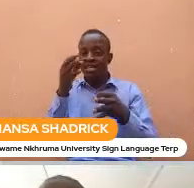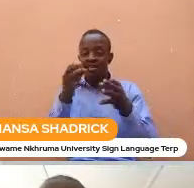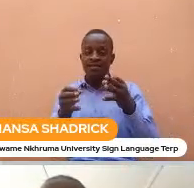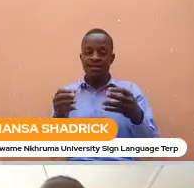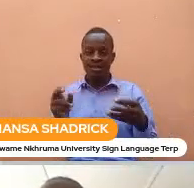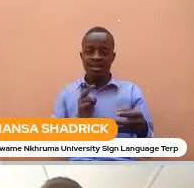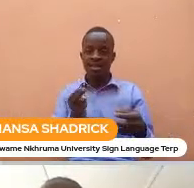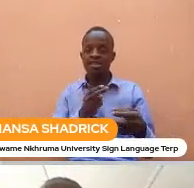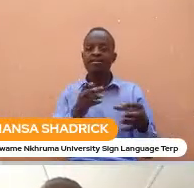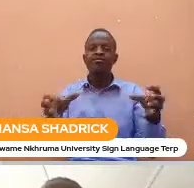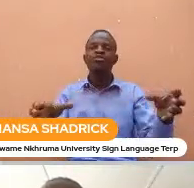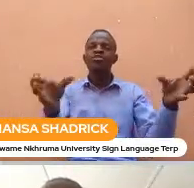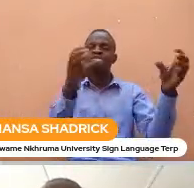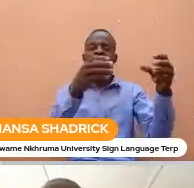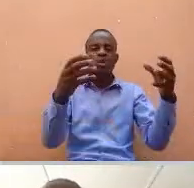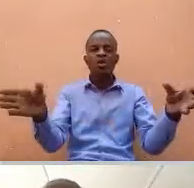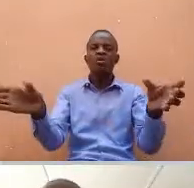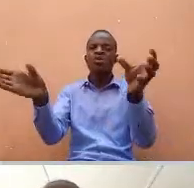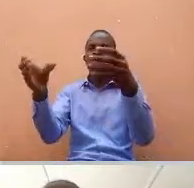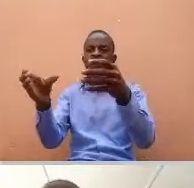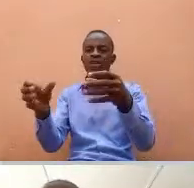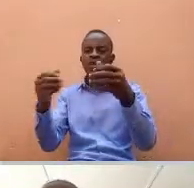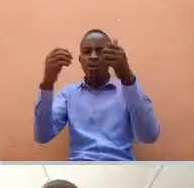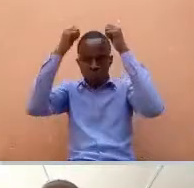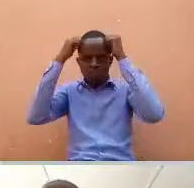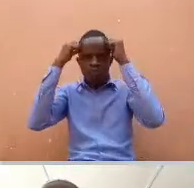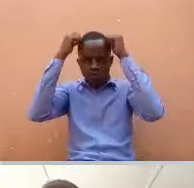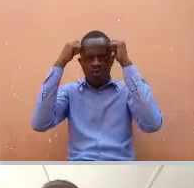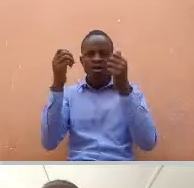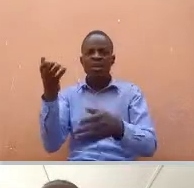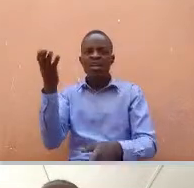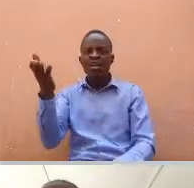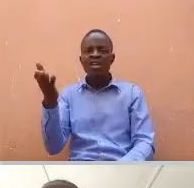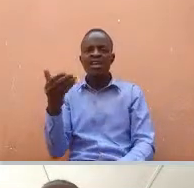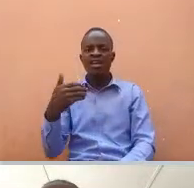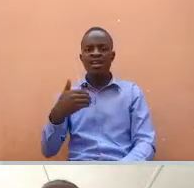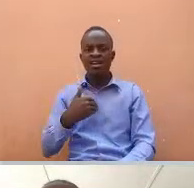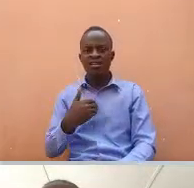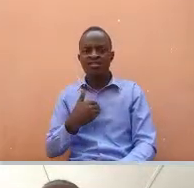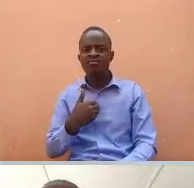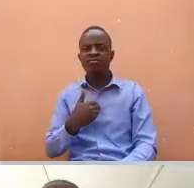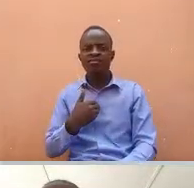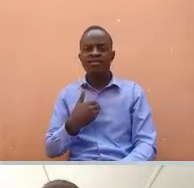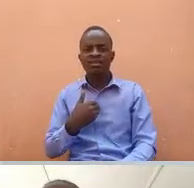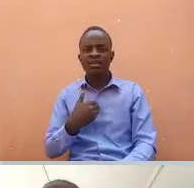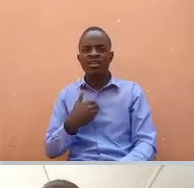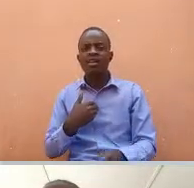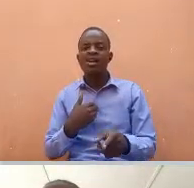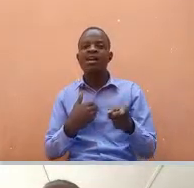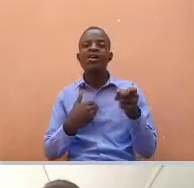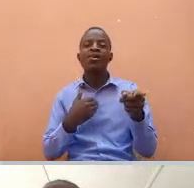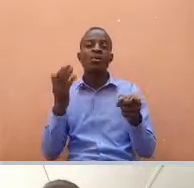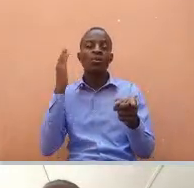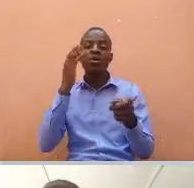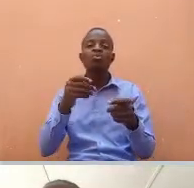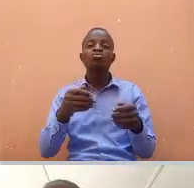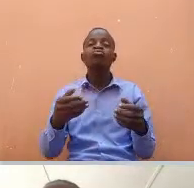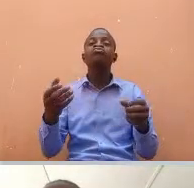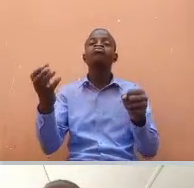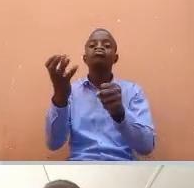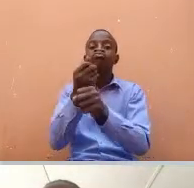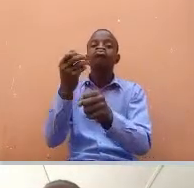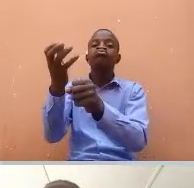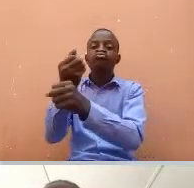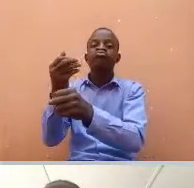maybe we have like a program for condom distribution and stuff like that, then they'll get a lot a lot of